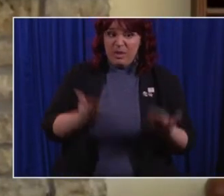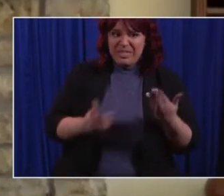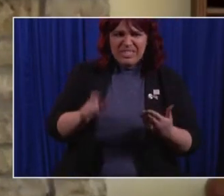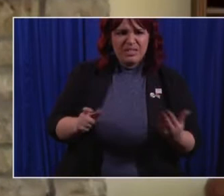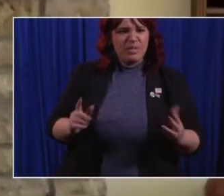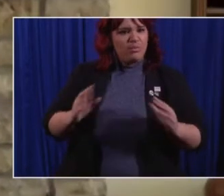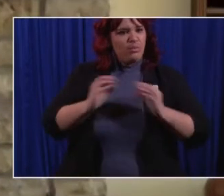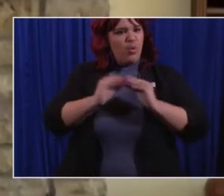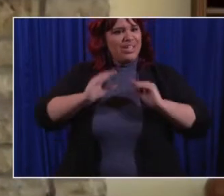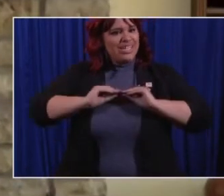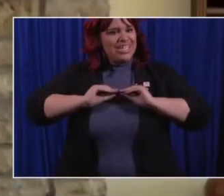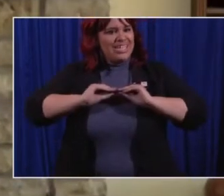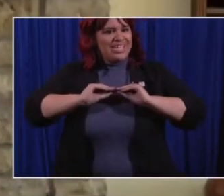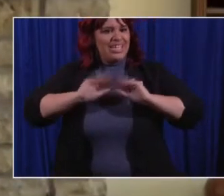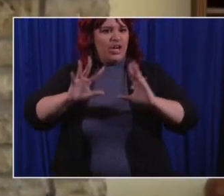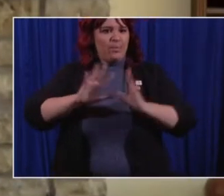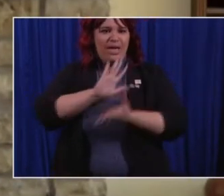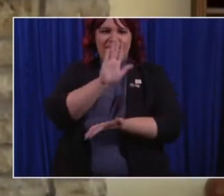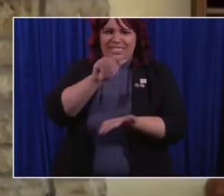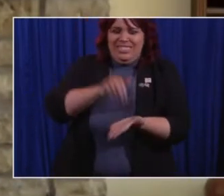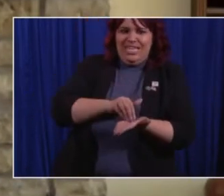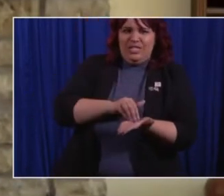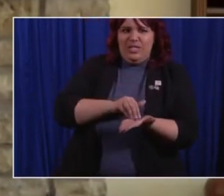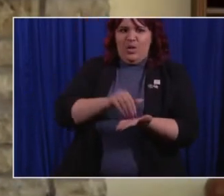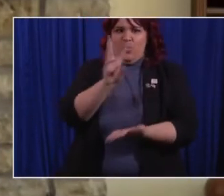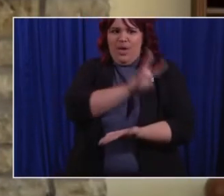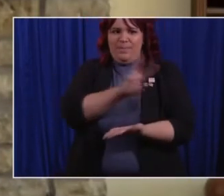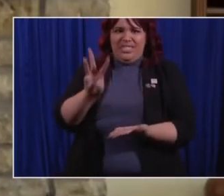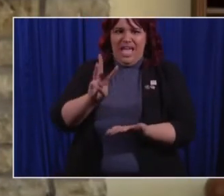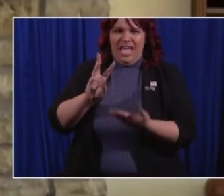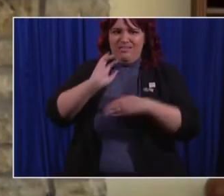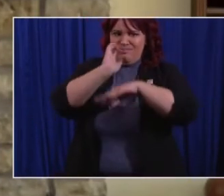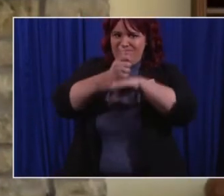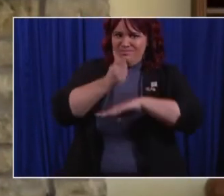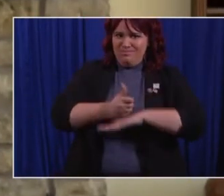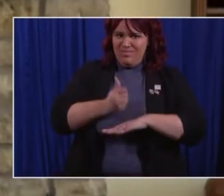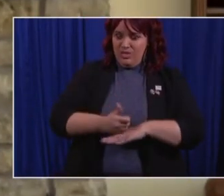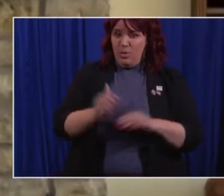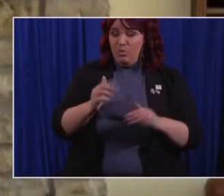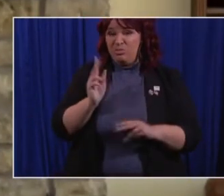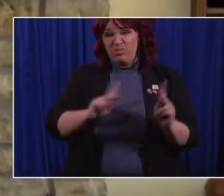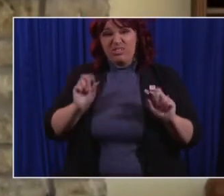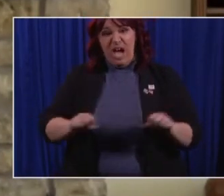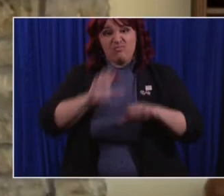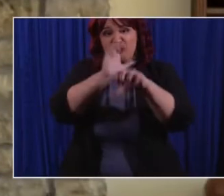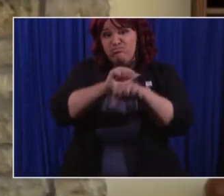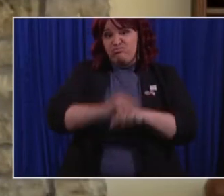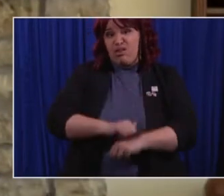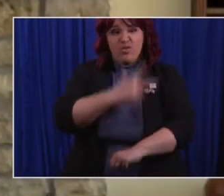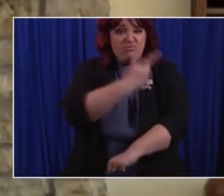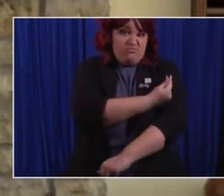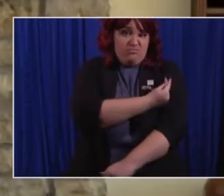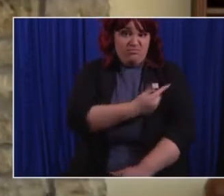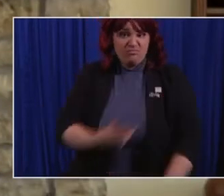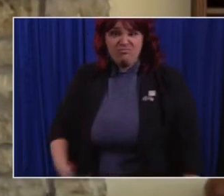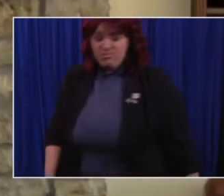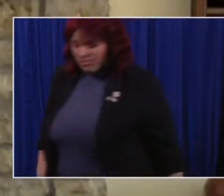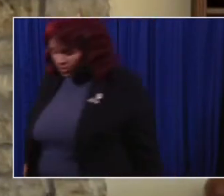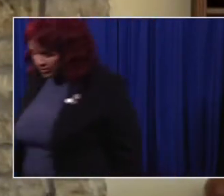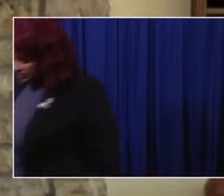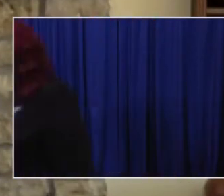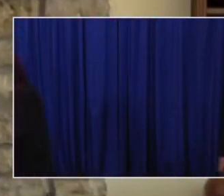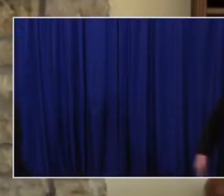Yeah, clearinghouse website is in fact coming, but let me just try to answer your question.